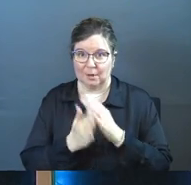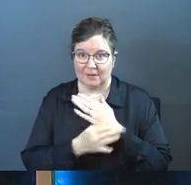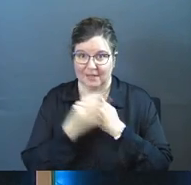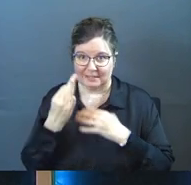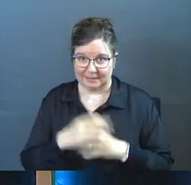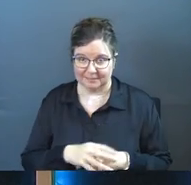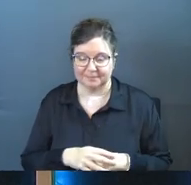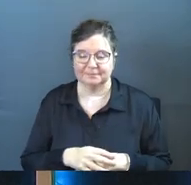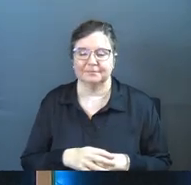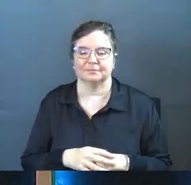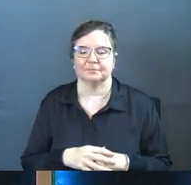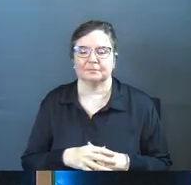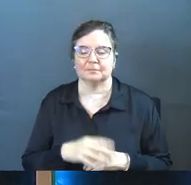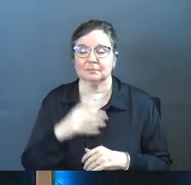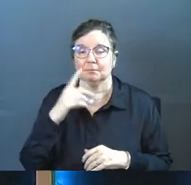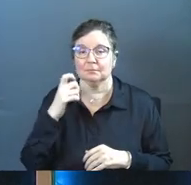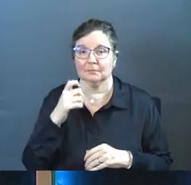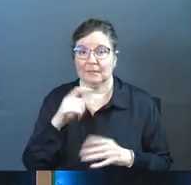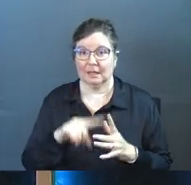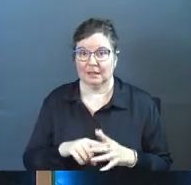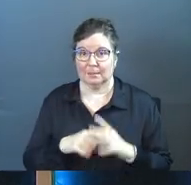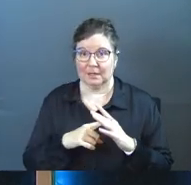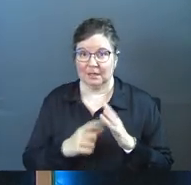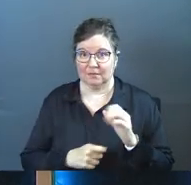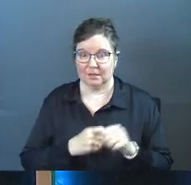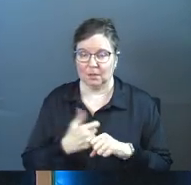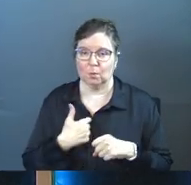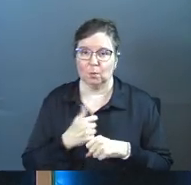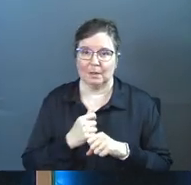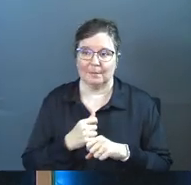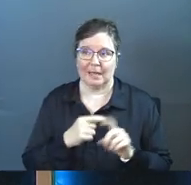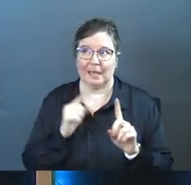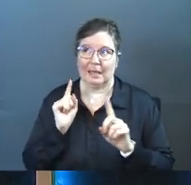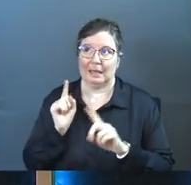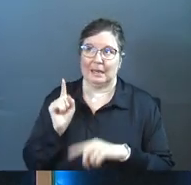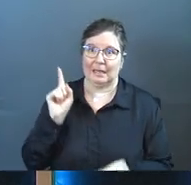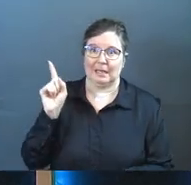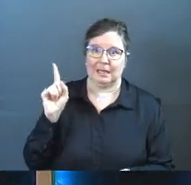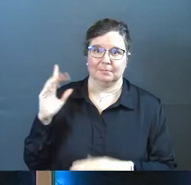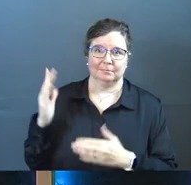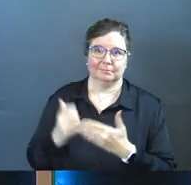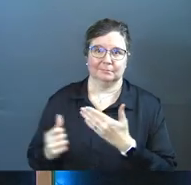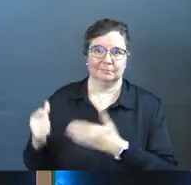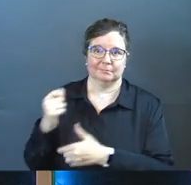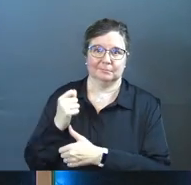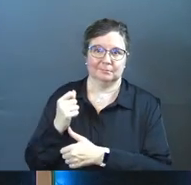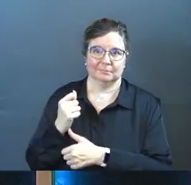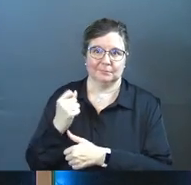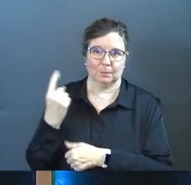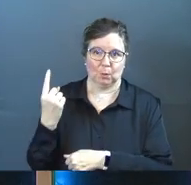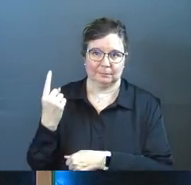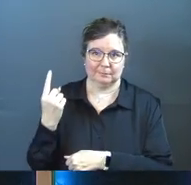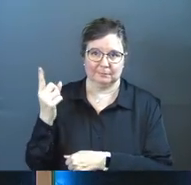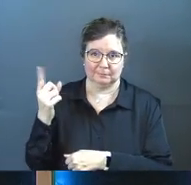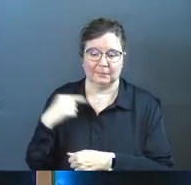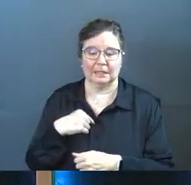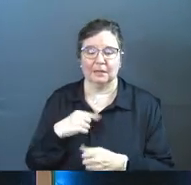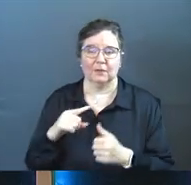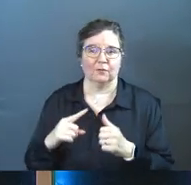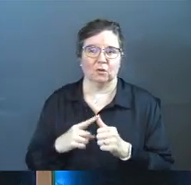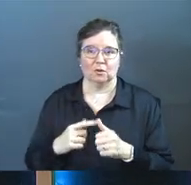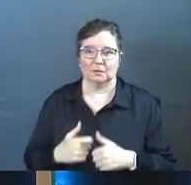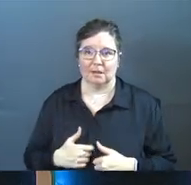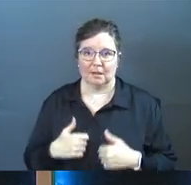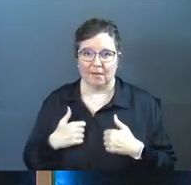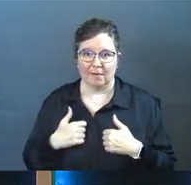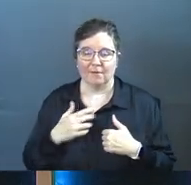and fasting. Because at the very beginning of the year, we made him number one. And he is first in